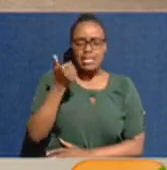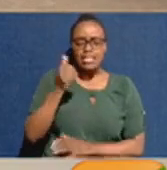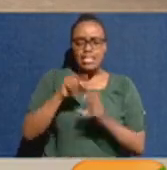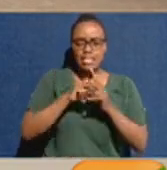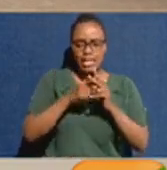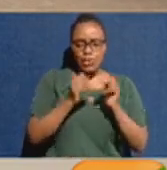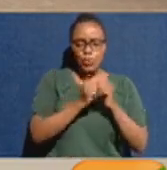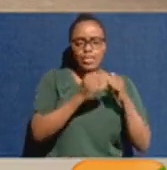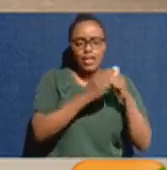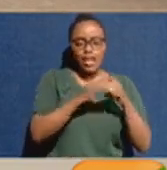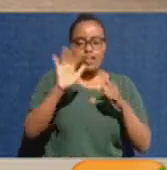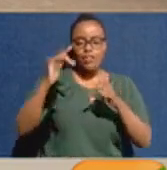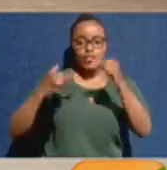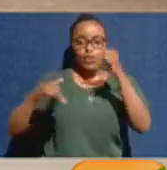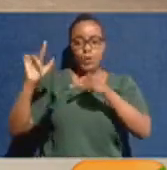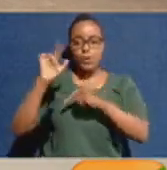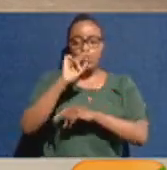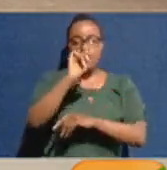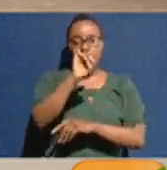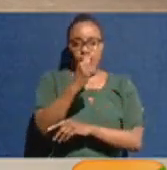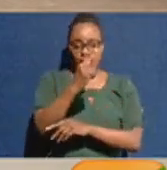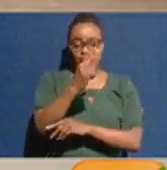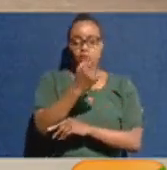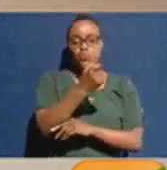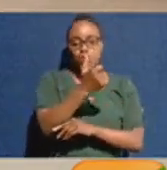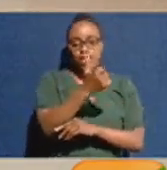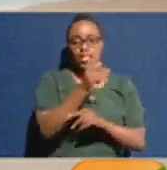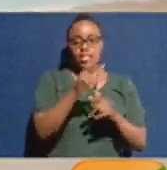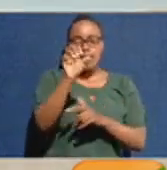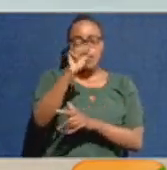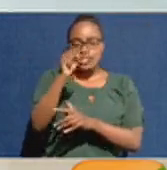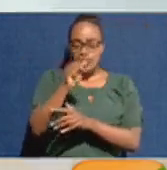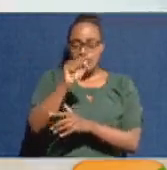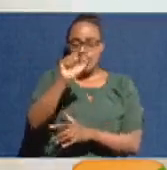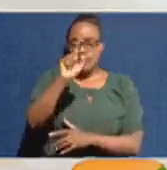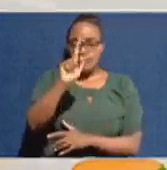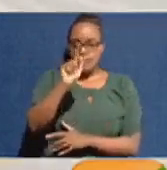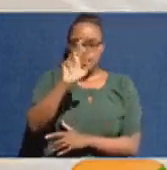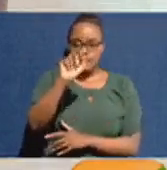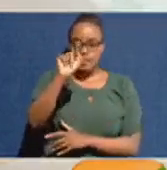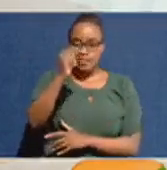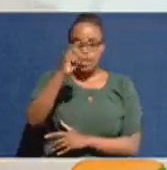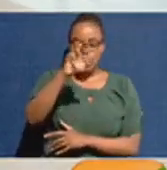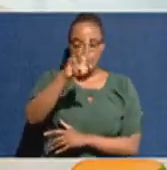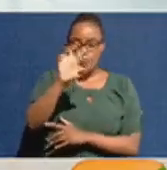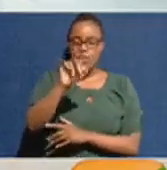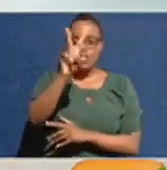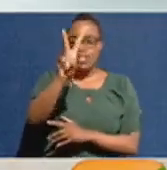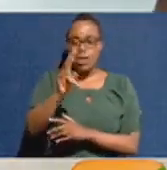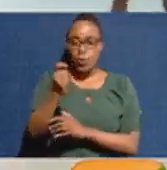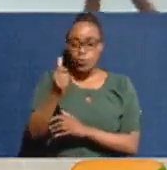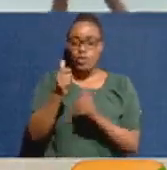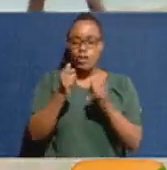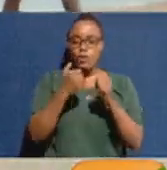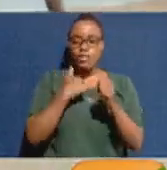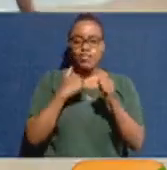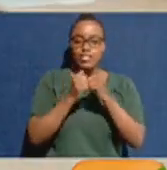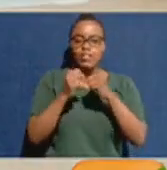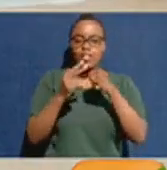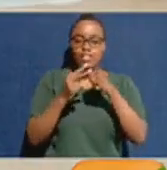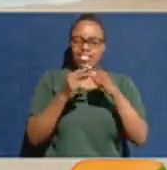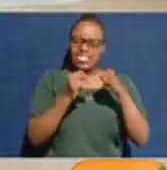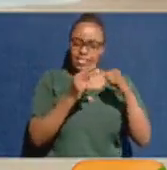with a 9-5 win in the first quarter. Strathmore Swords turned the tables in the second quarter with a